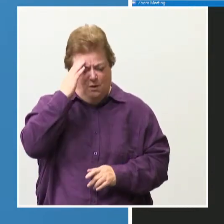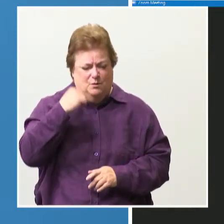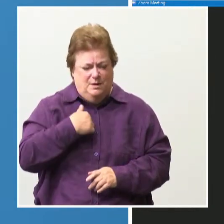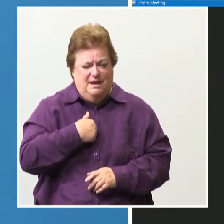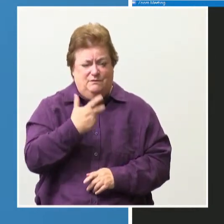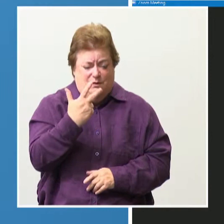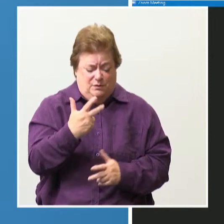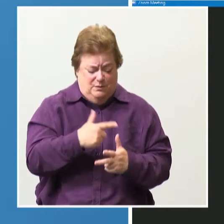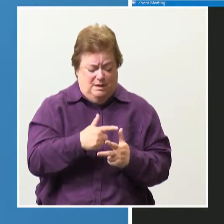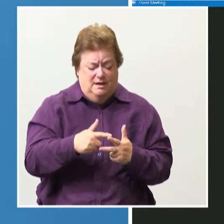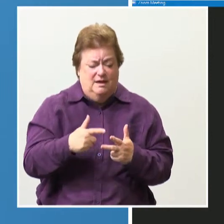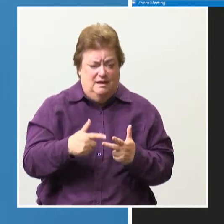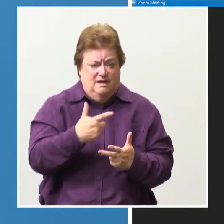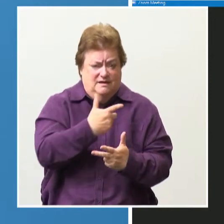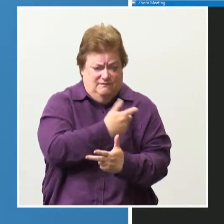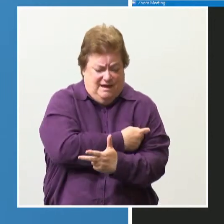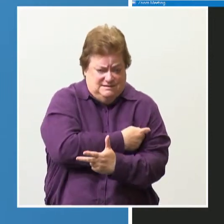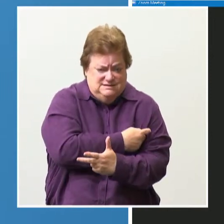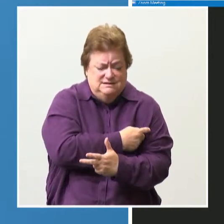to combat